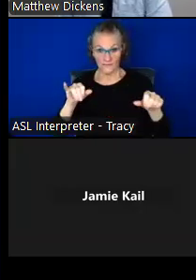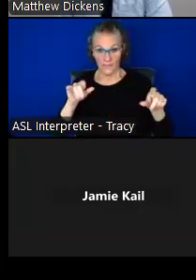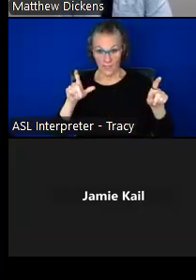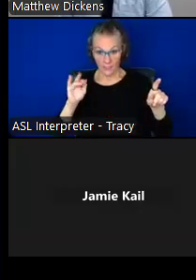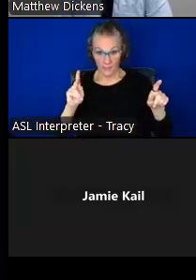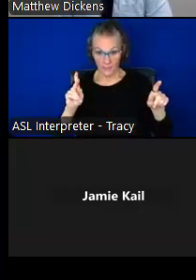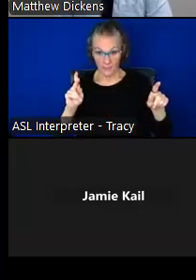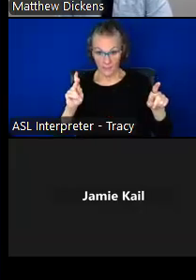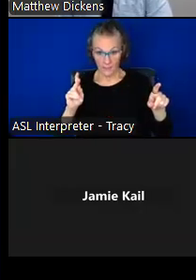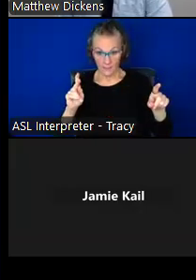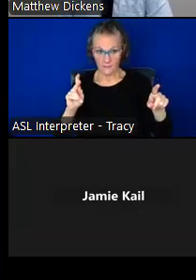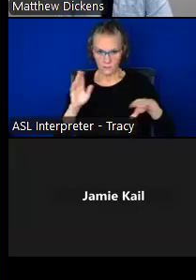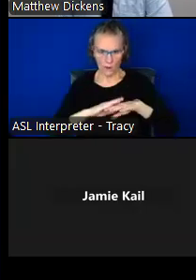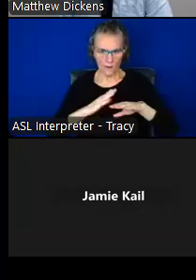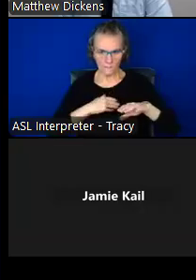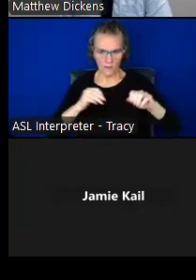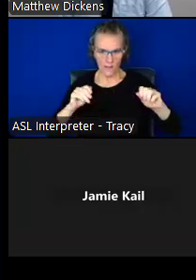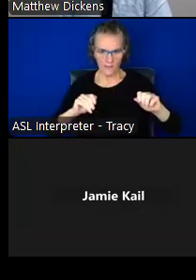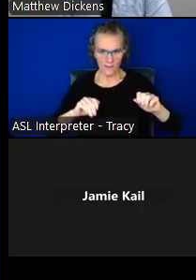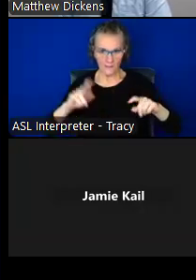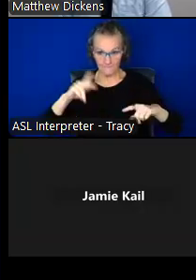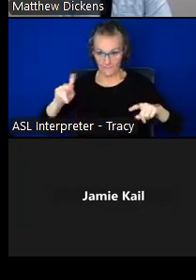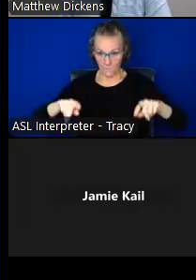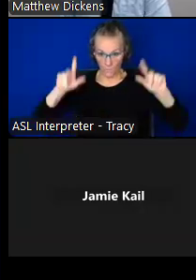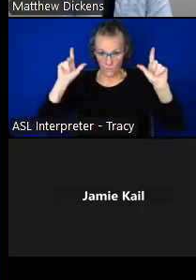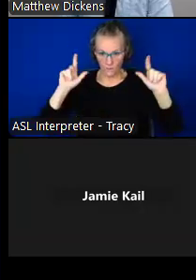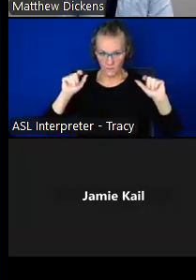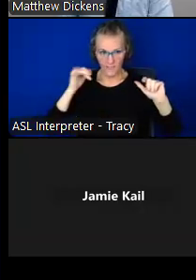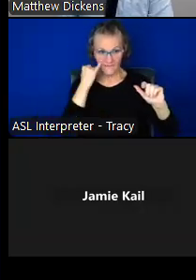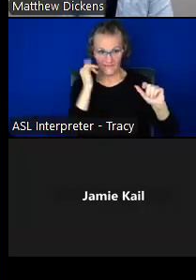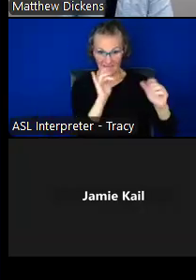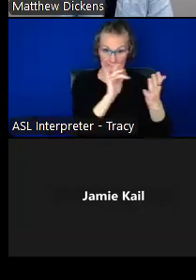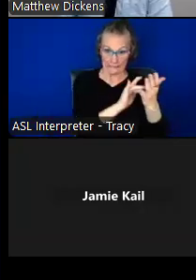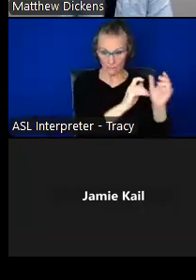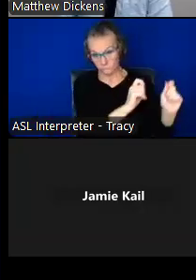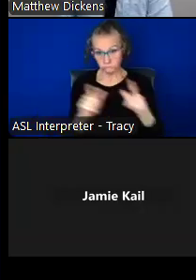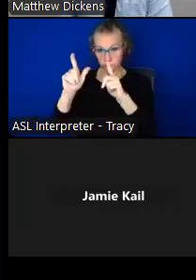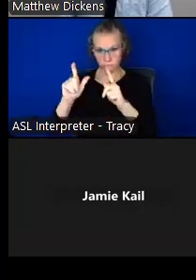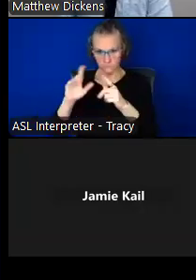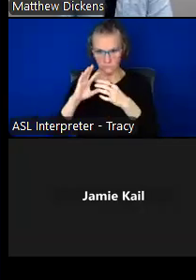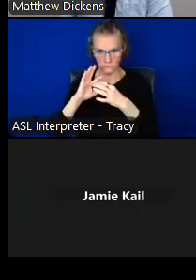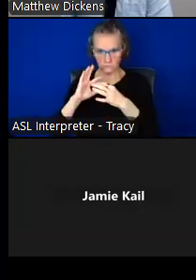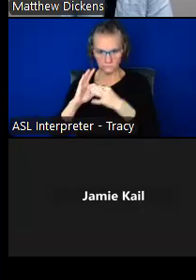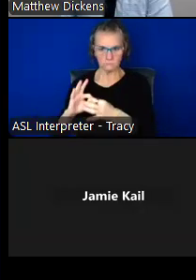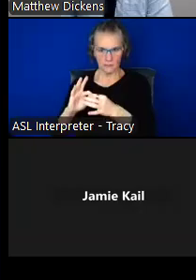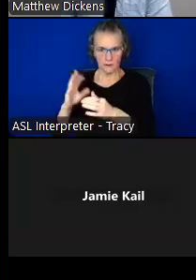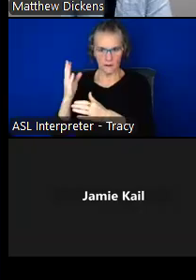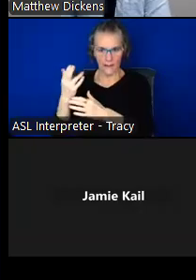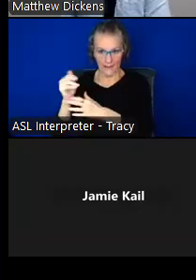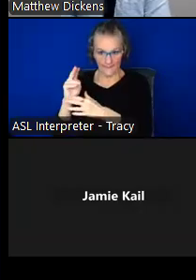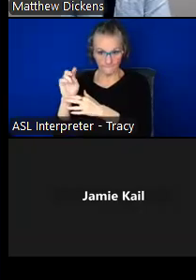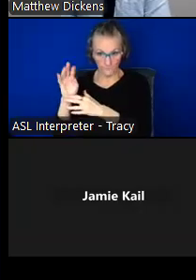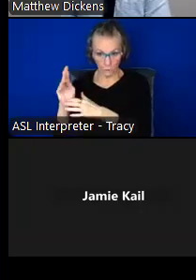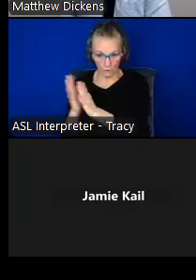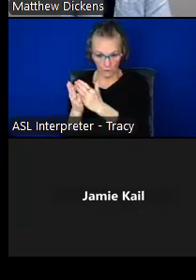is on the slide for you all. You can click on that or go directly to our handbook. Additionally, the